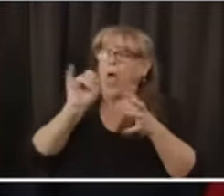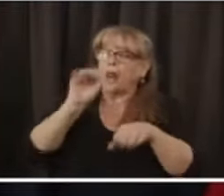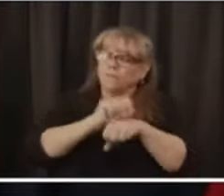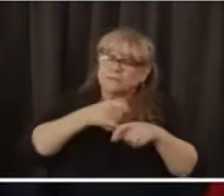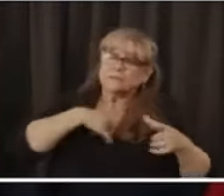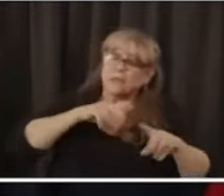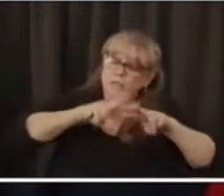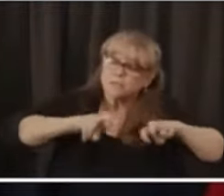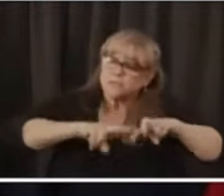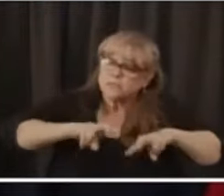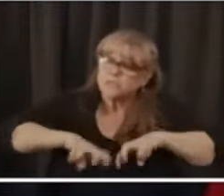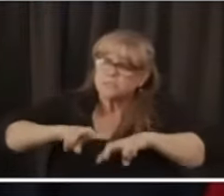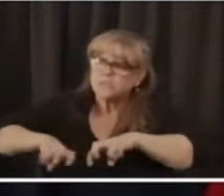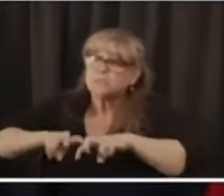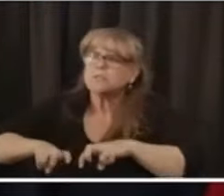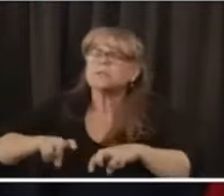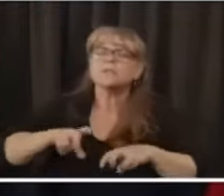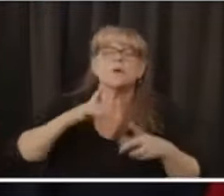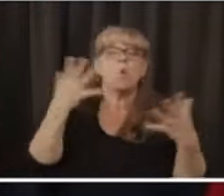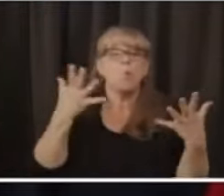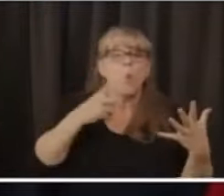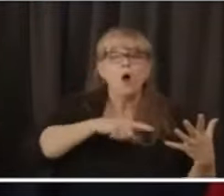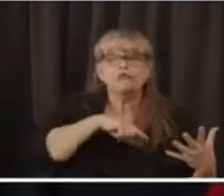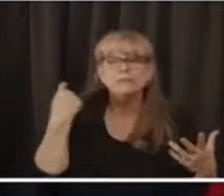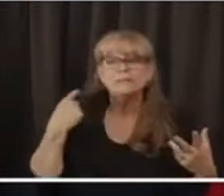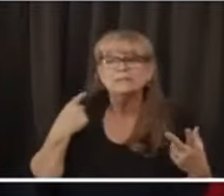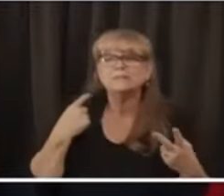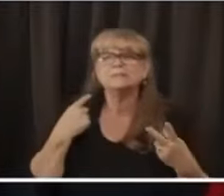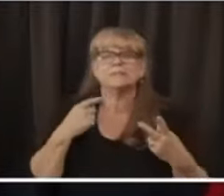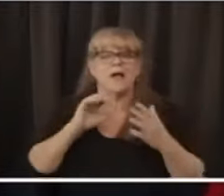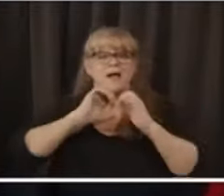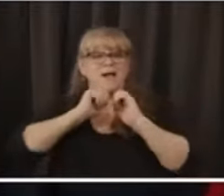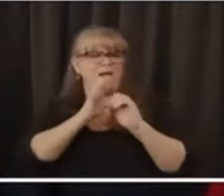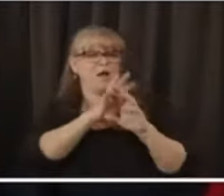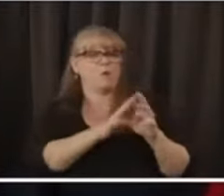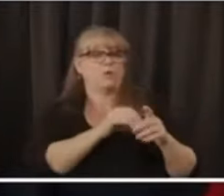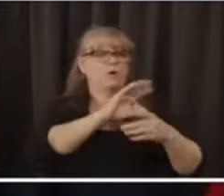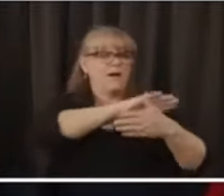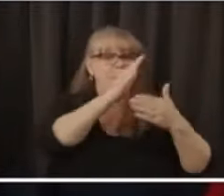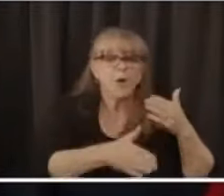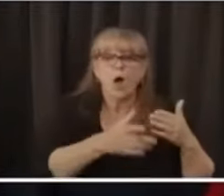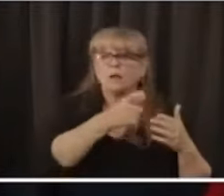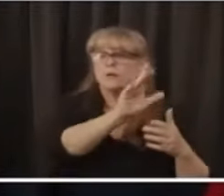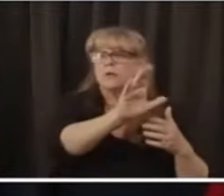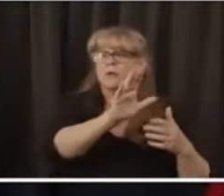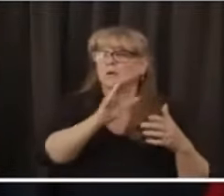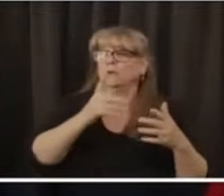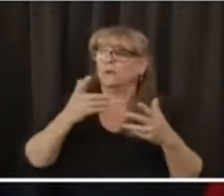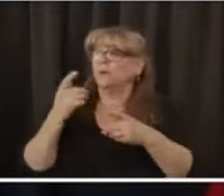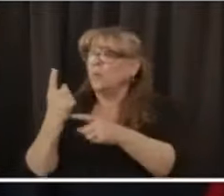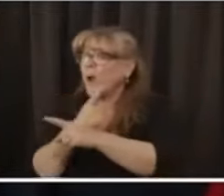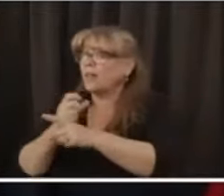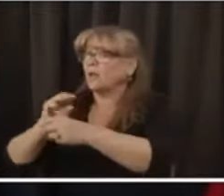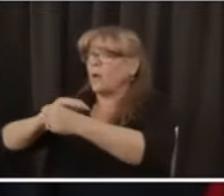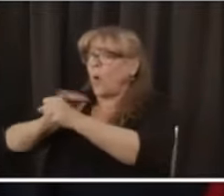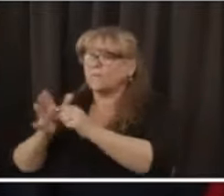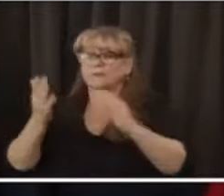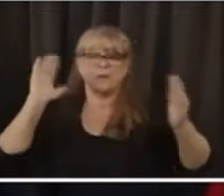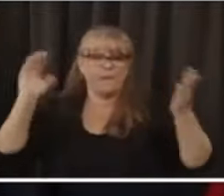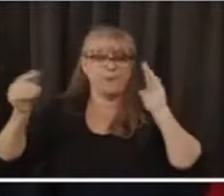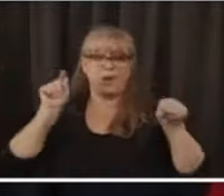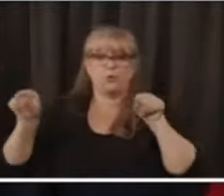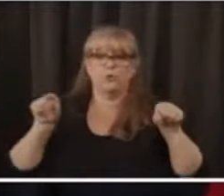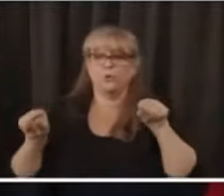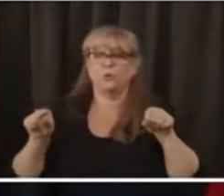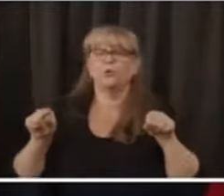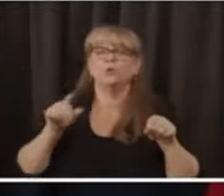risk factors and the differences in outcomes associated with variants versus other strains are probably best done in epi studies. Not as easy